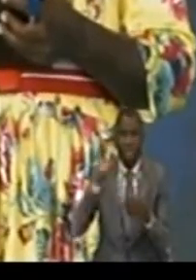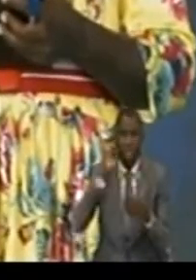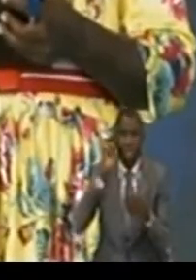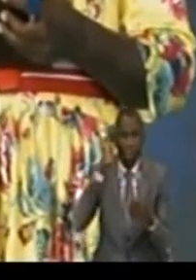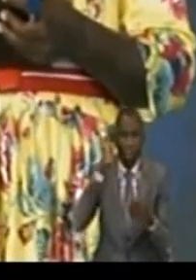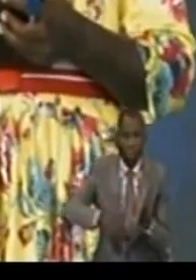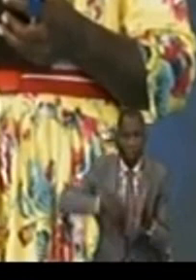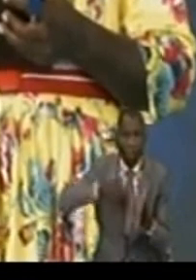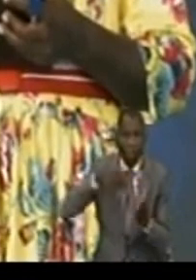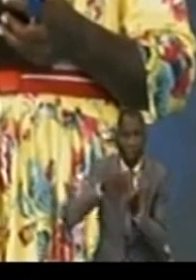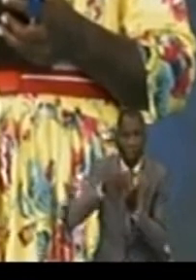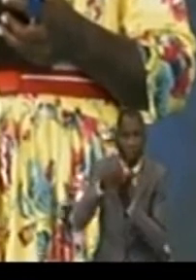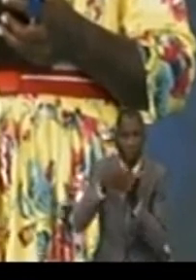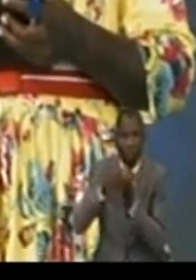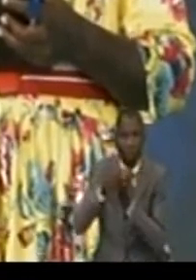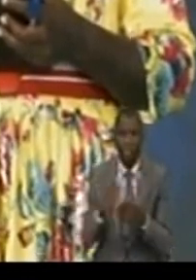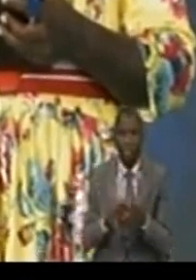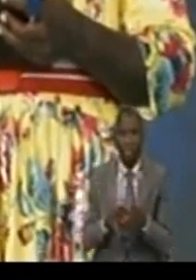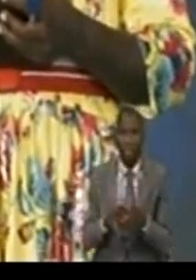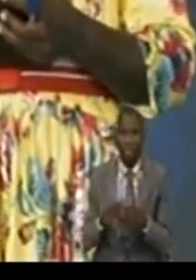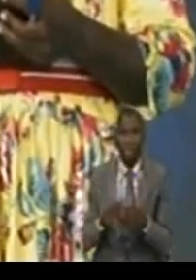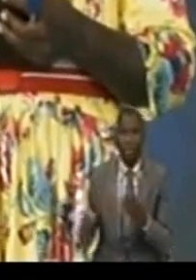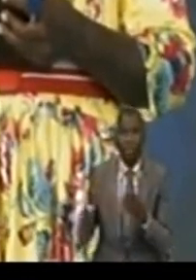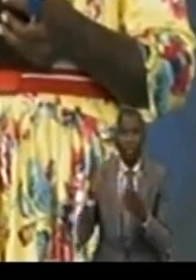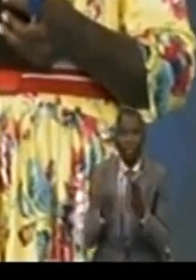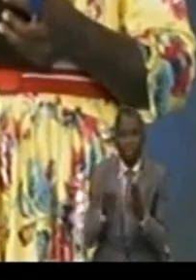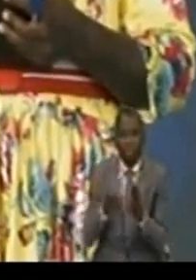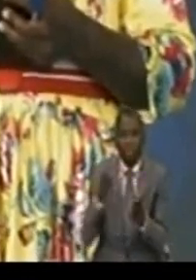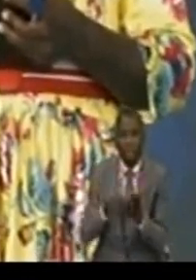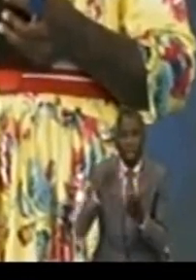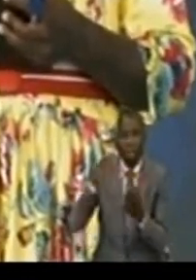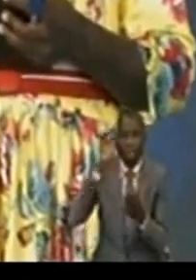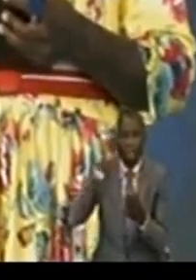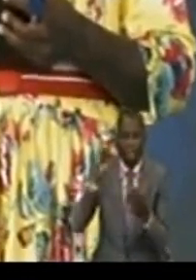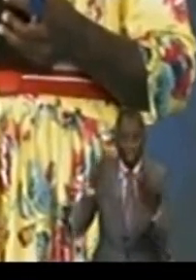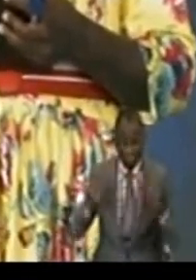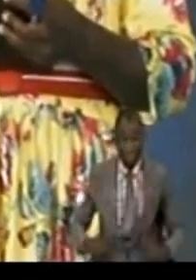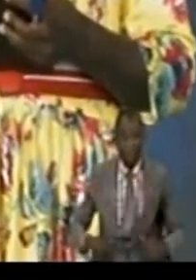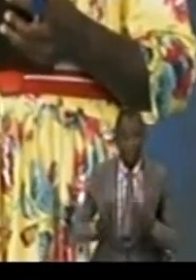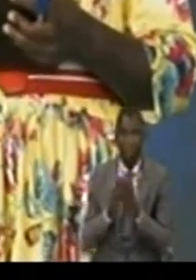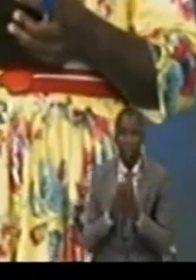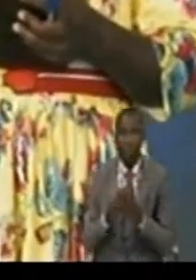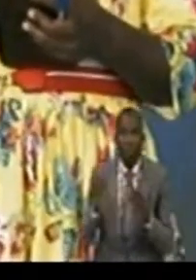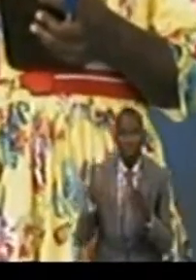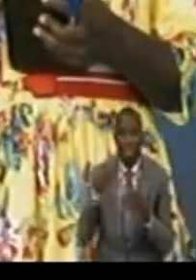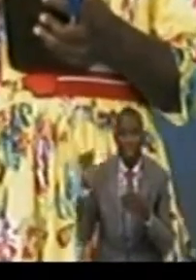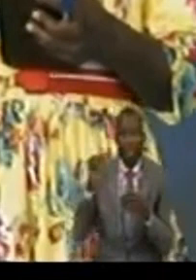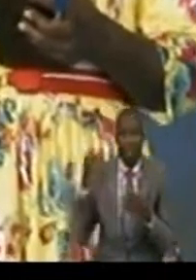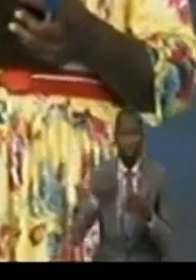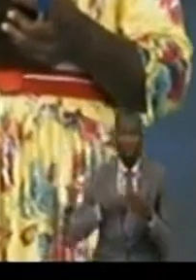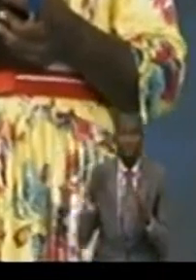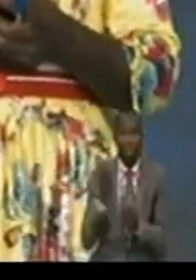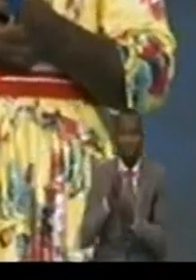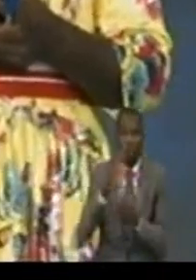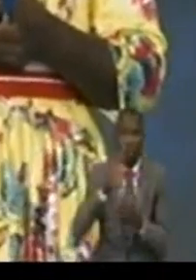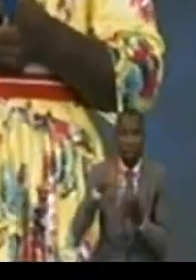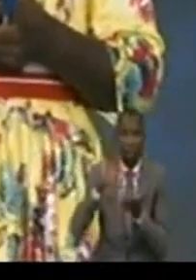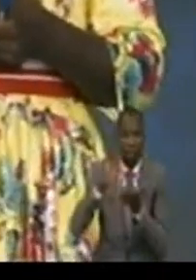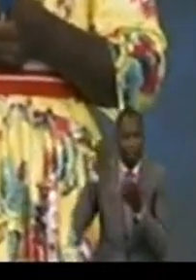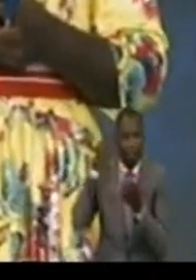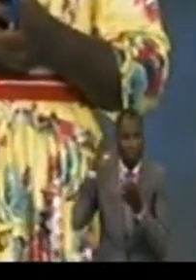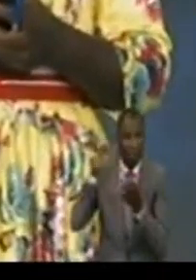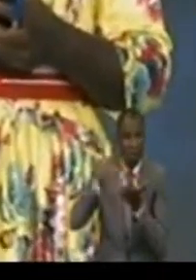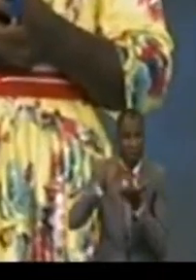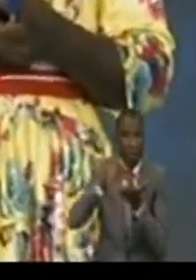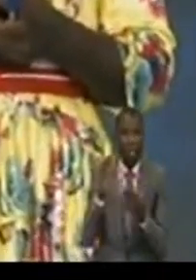slumping. Sometimes she has also slumped, and we have been taking her to medical treatment. They will run tests.